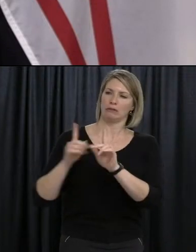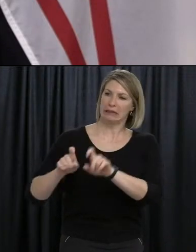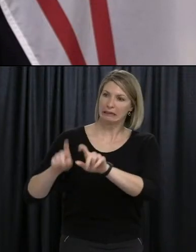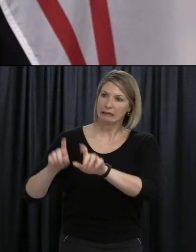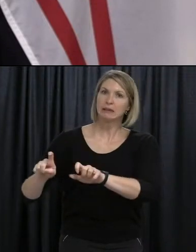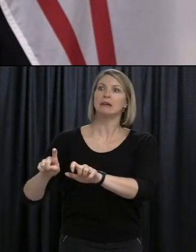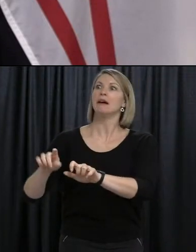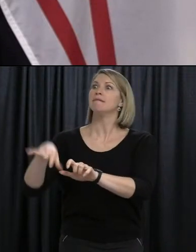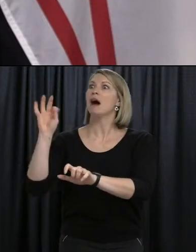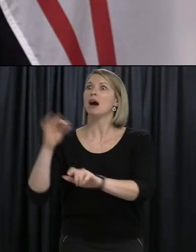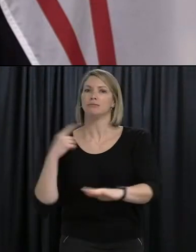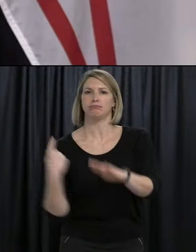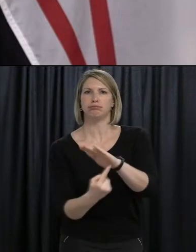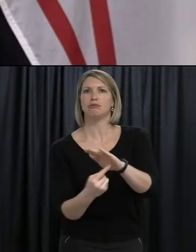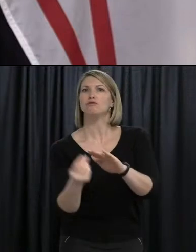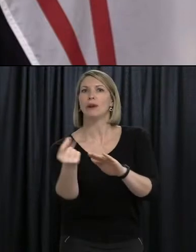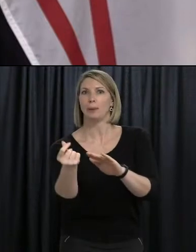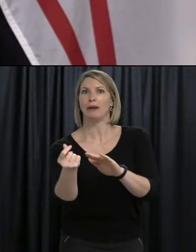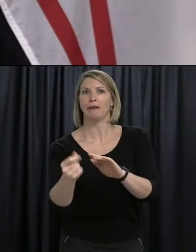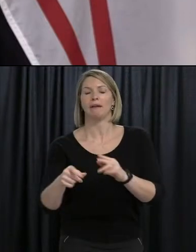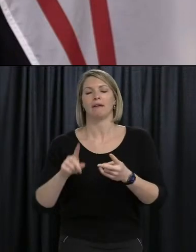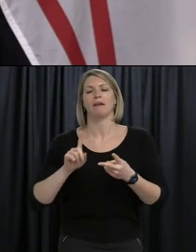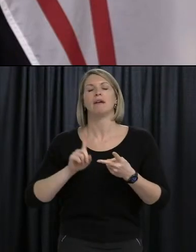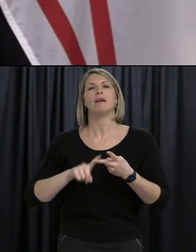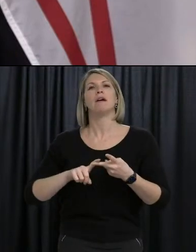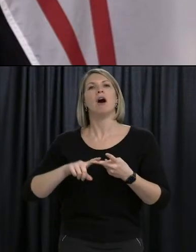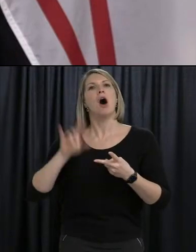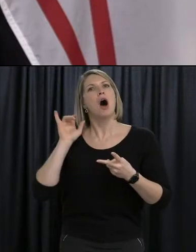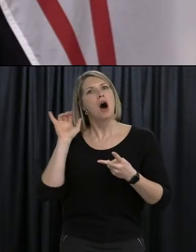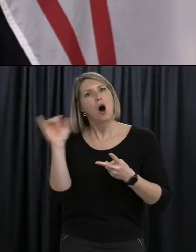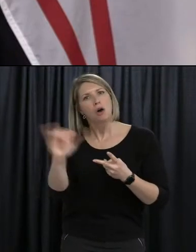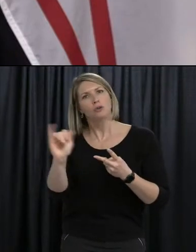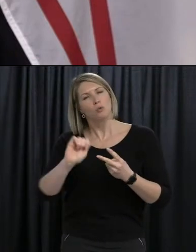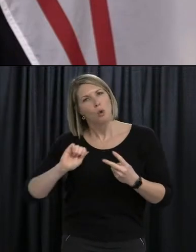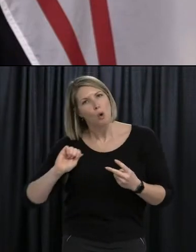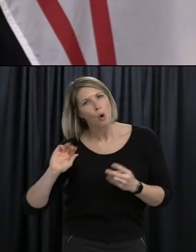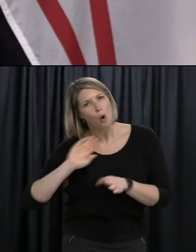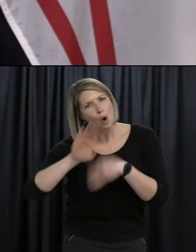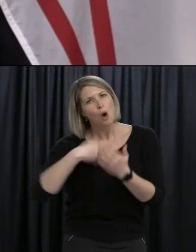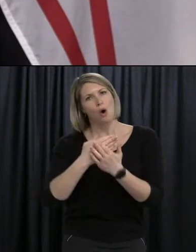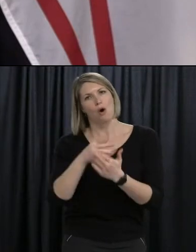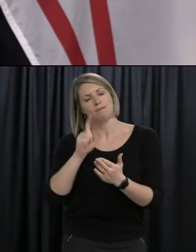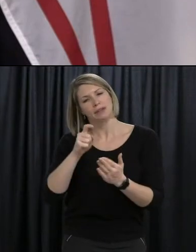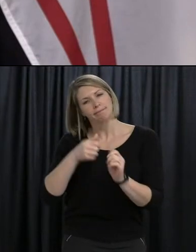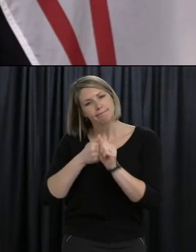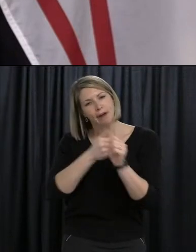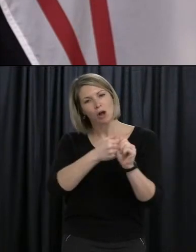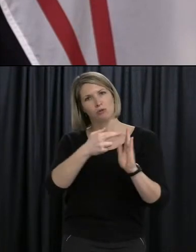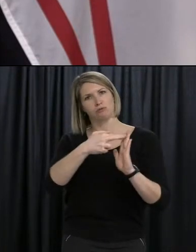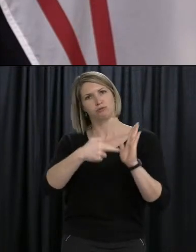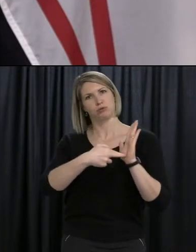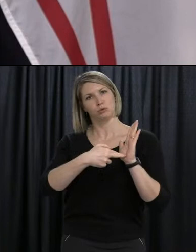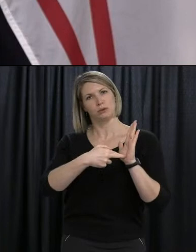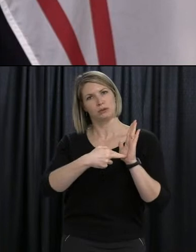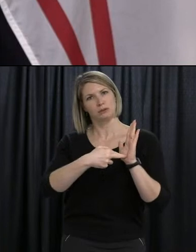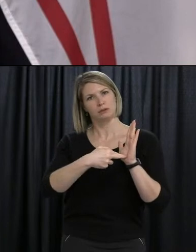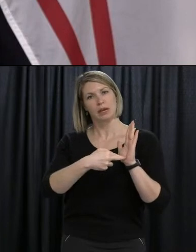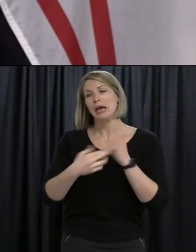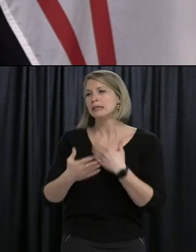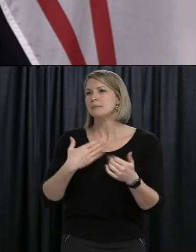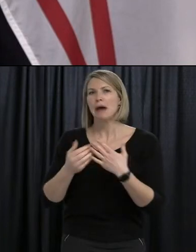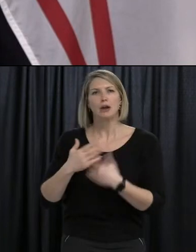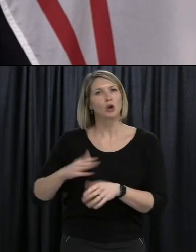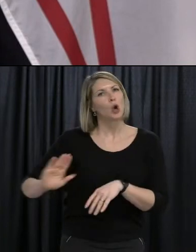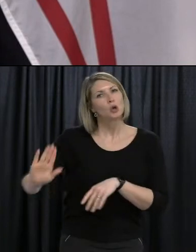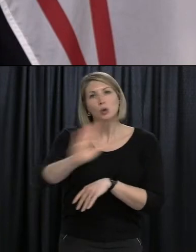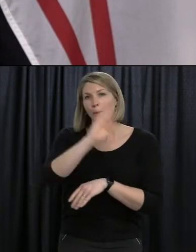them. And number 2, adherence to the special measures orders and public health guidance. Whether you are a business or family, you